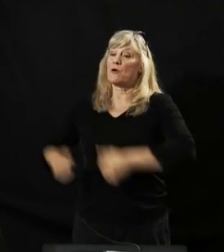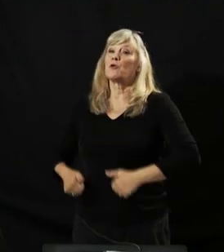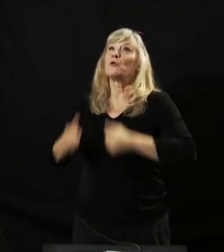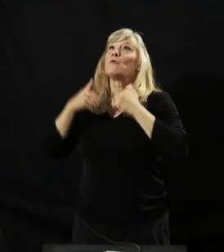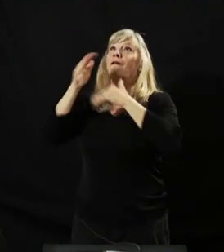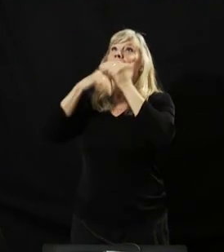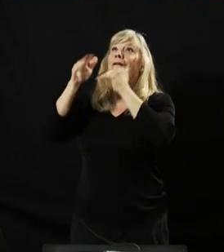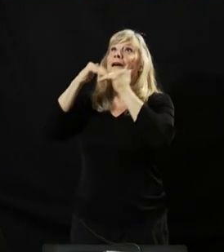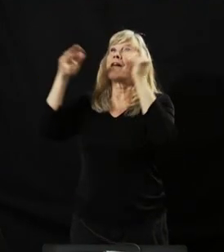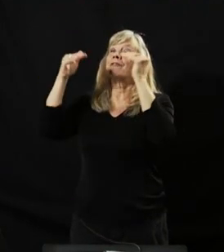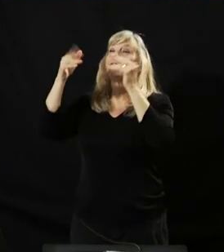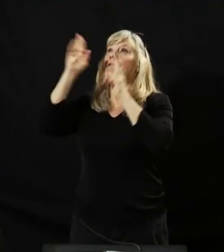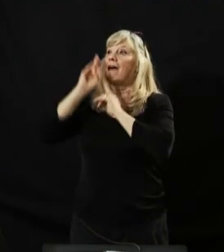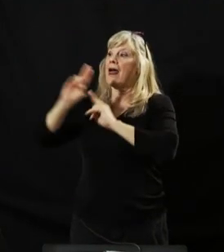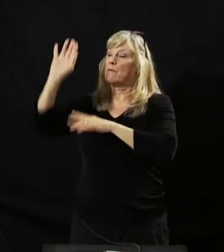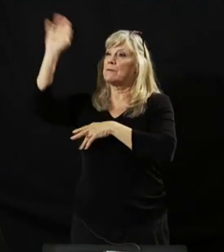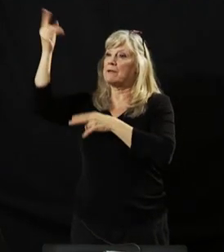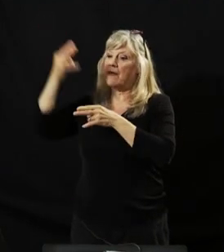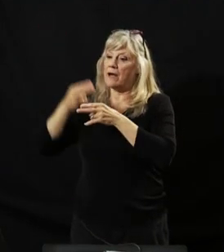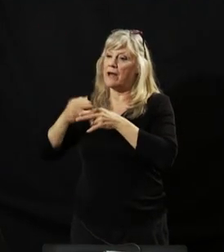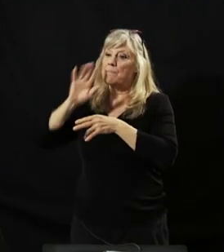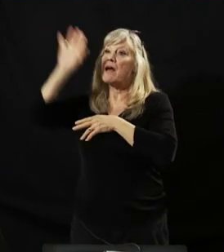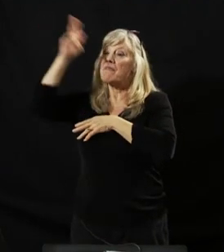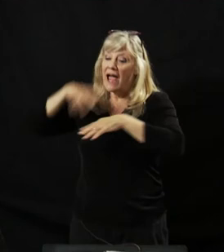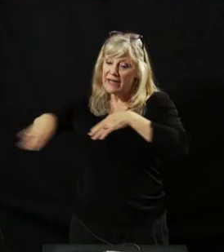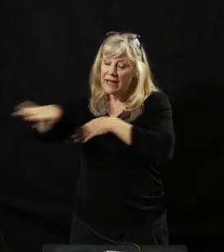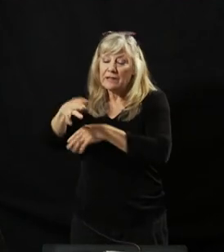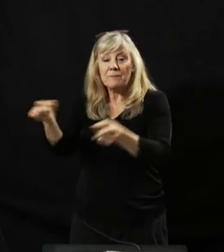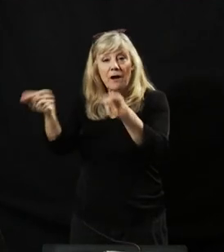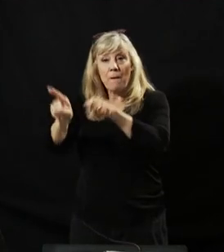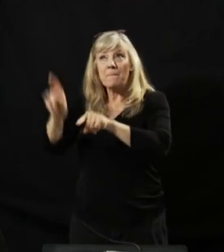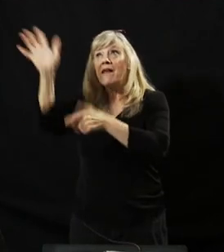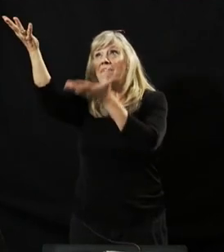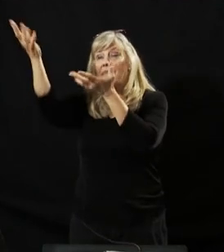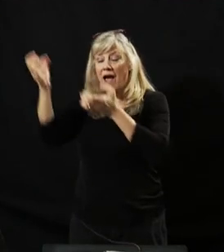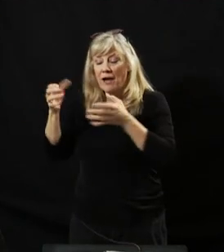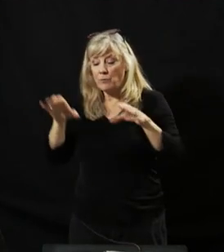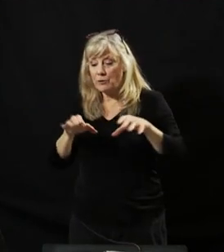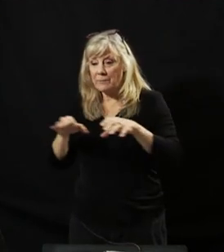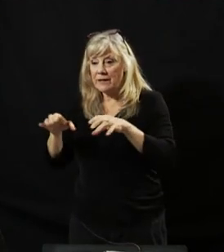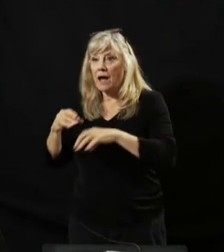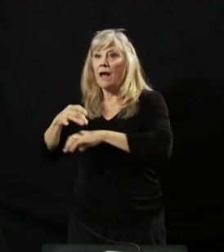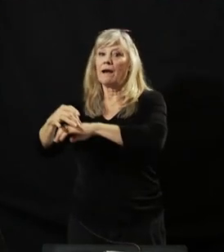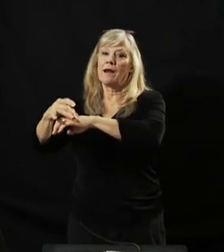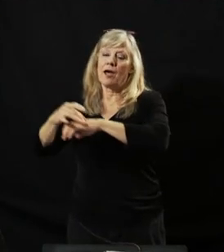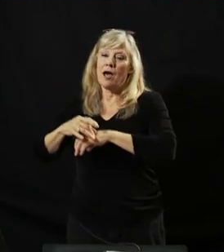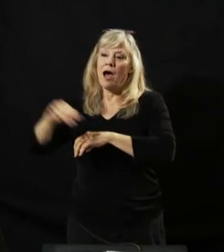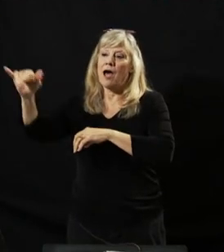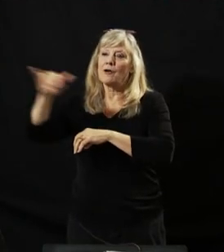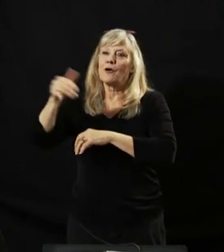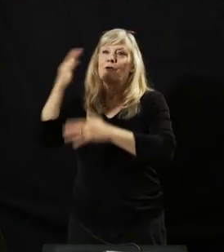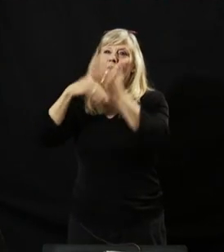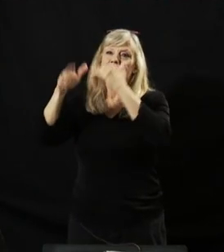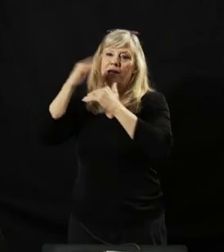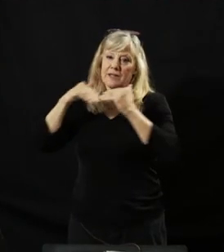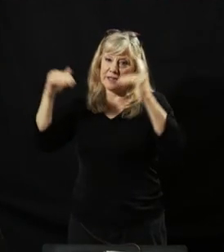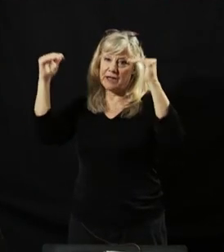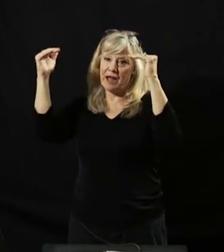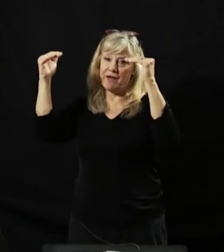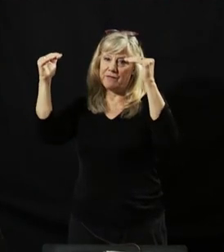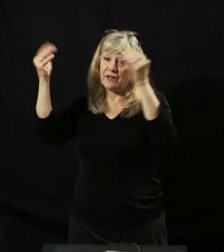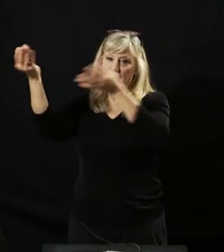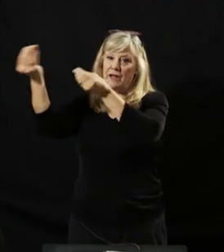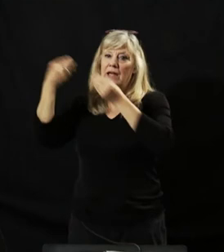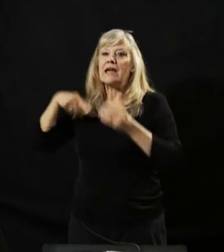in heaven, hallowed be thy name. Thy kingdom come, thy will be done, on earth as it is